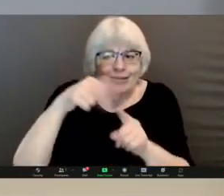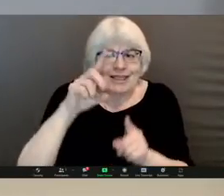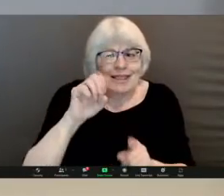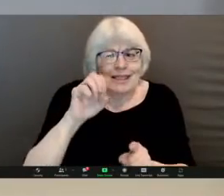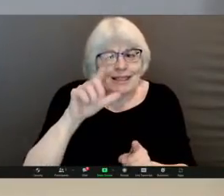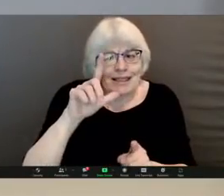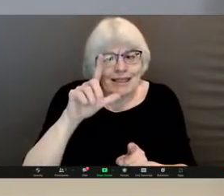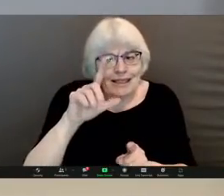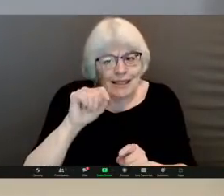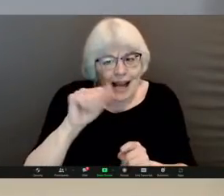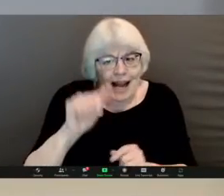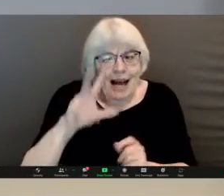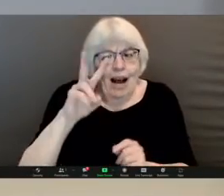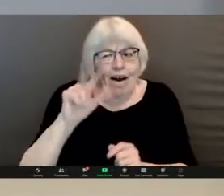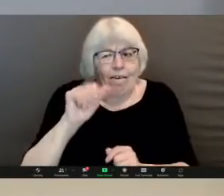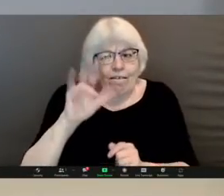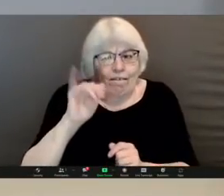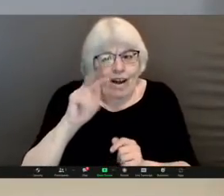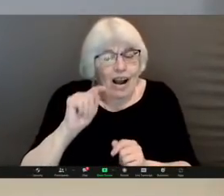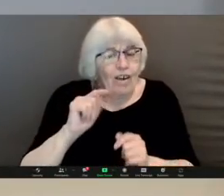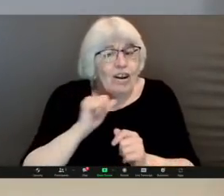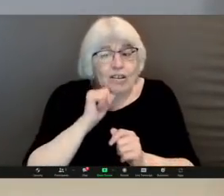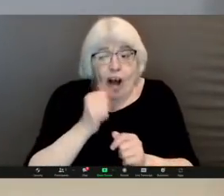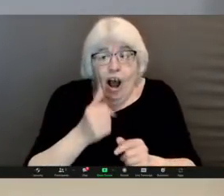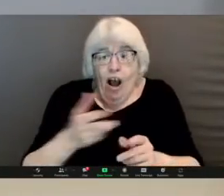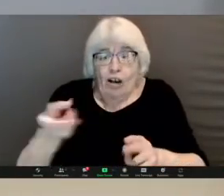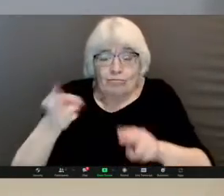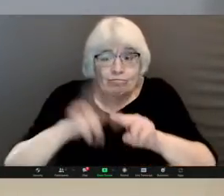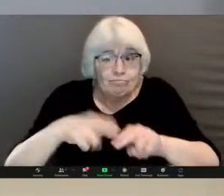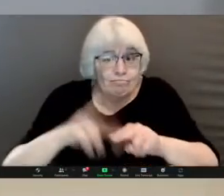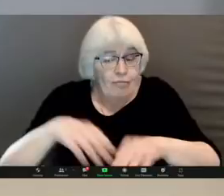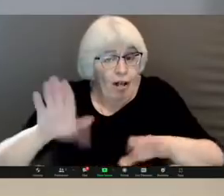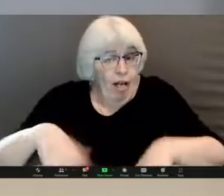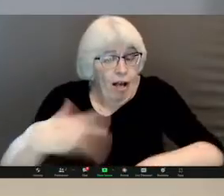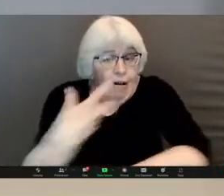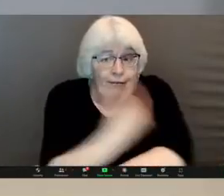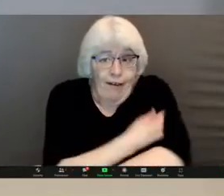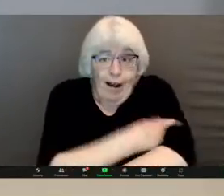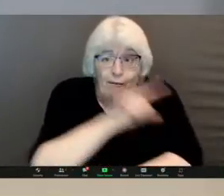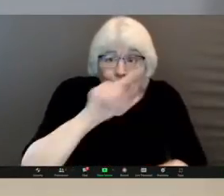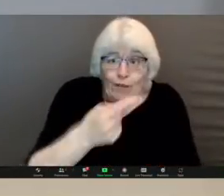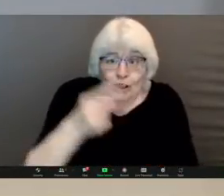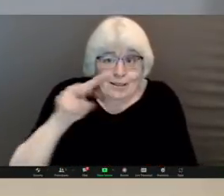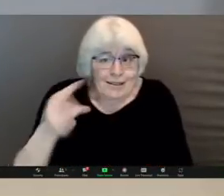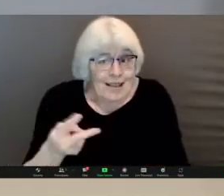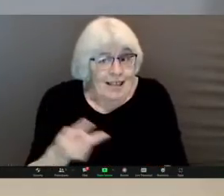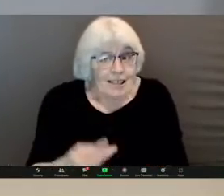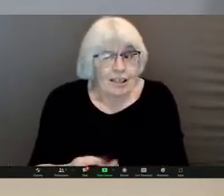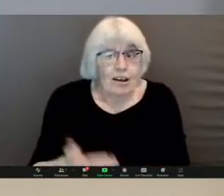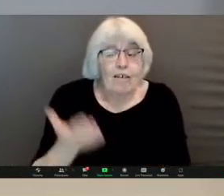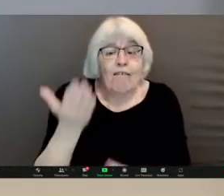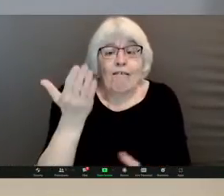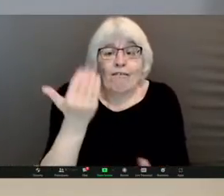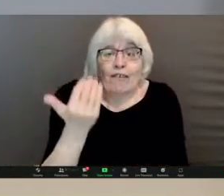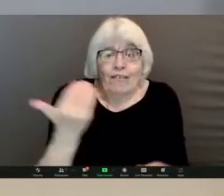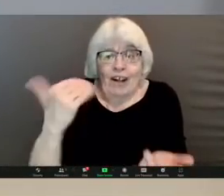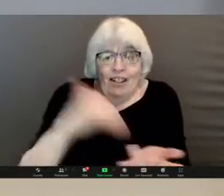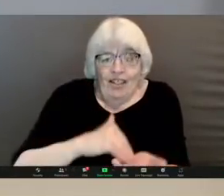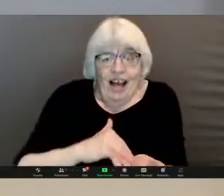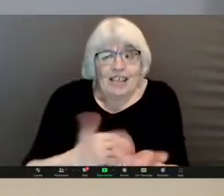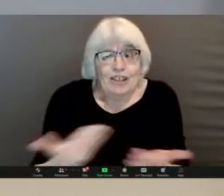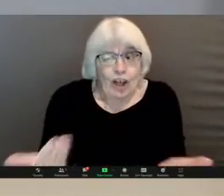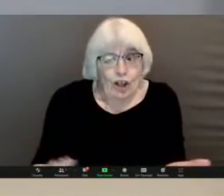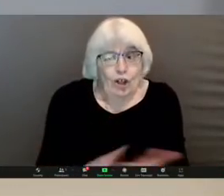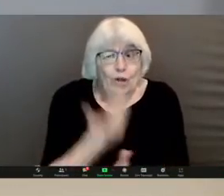to 15,000 cases of COVID-19 per day in Canada by the end of September. The Delta variant-driven